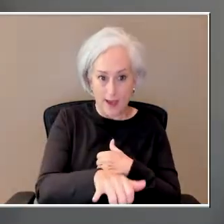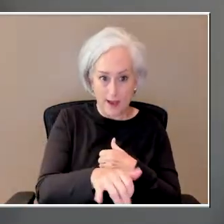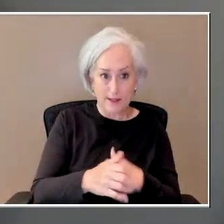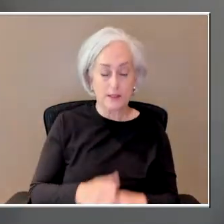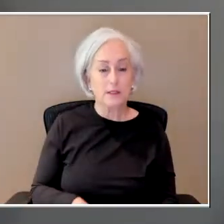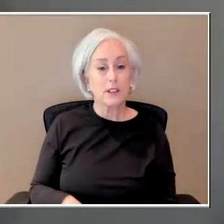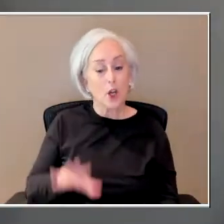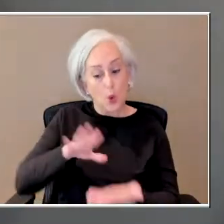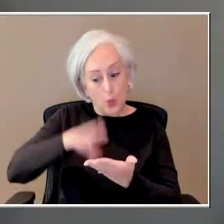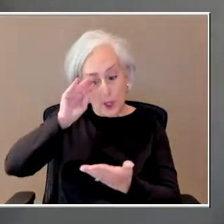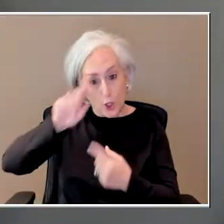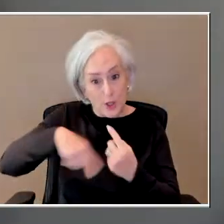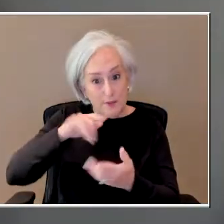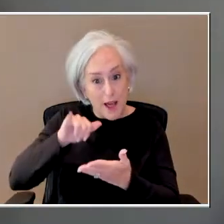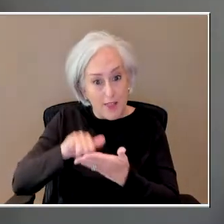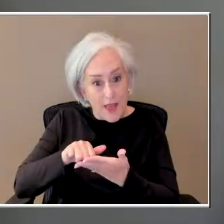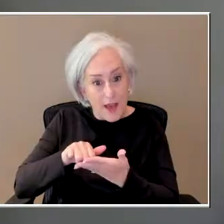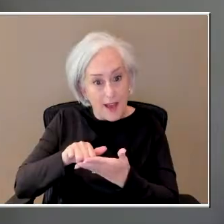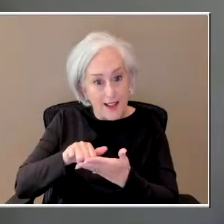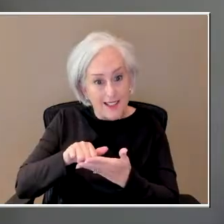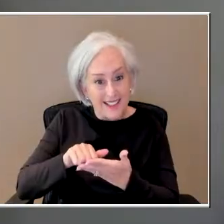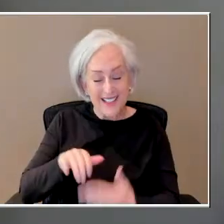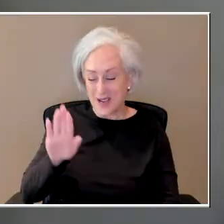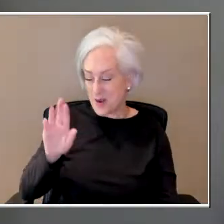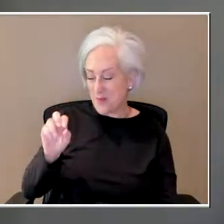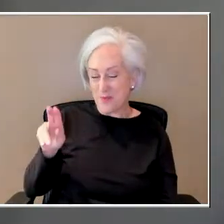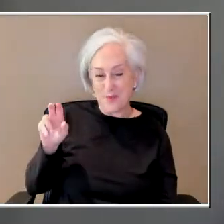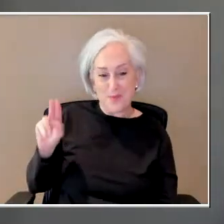as a baby, we